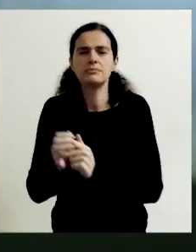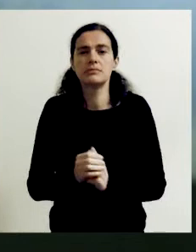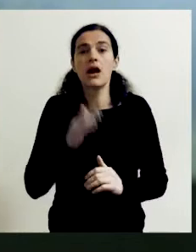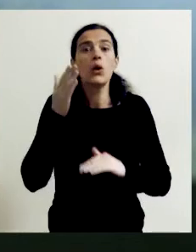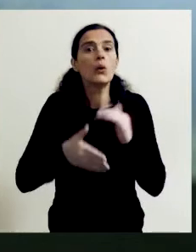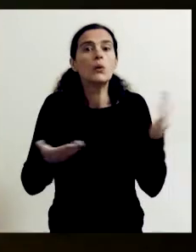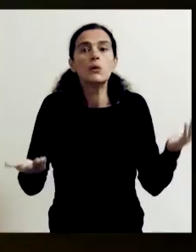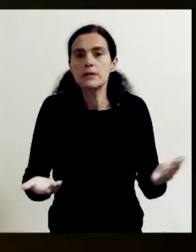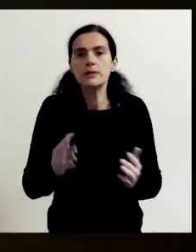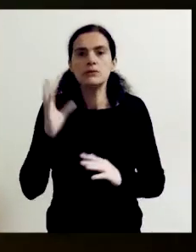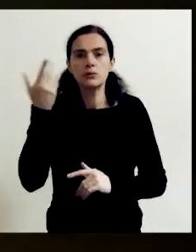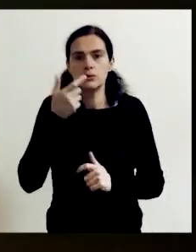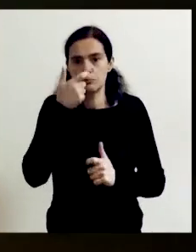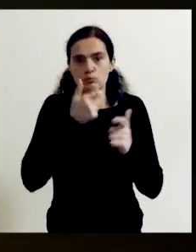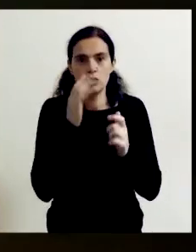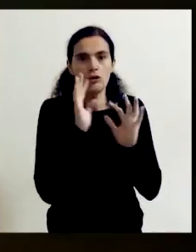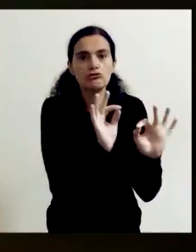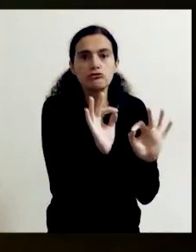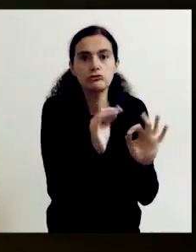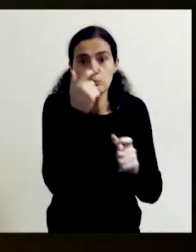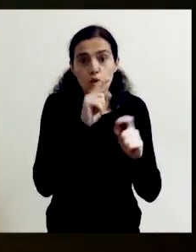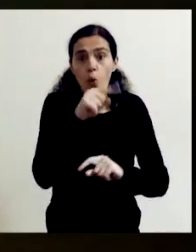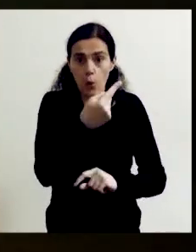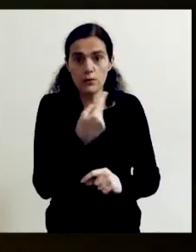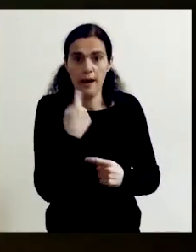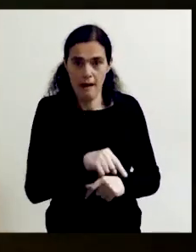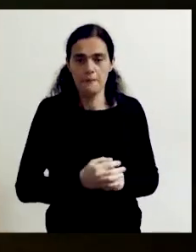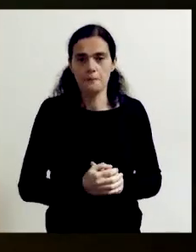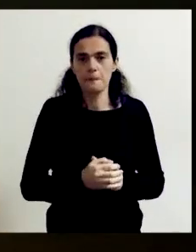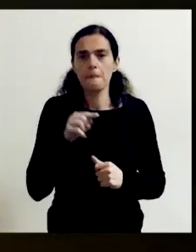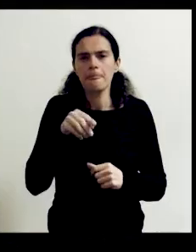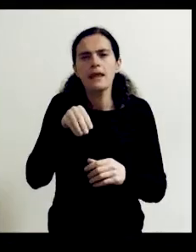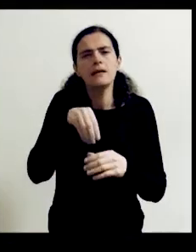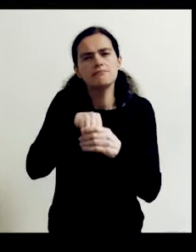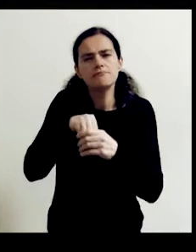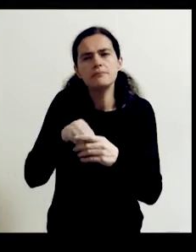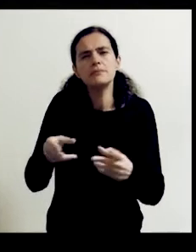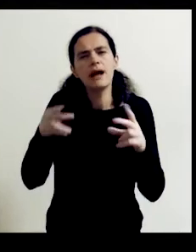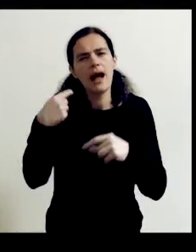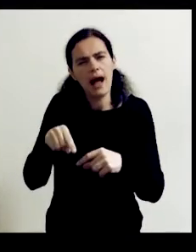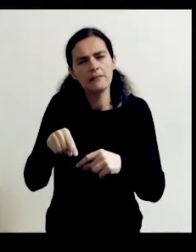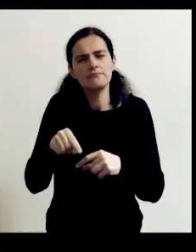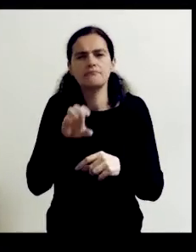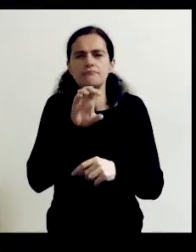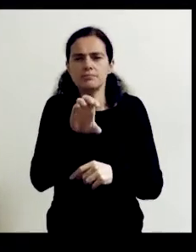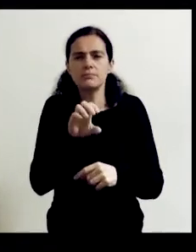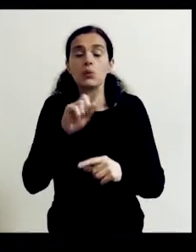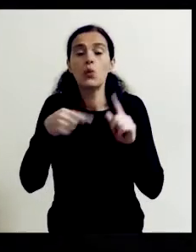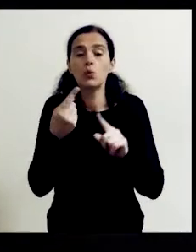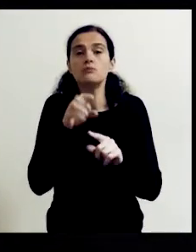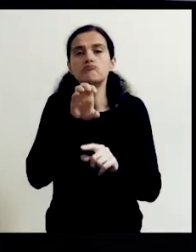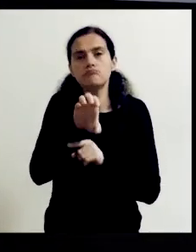that happened when one cares for someone else? Another element appeared in